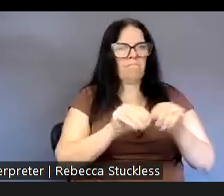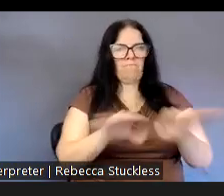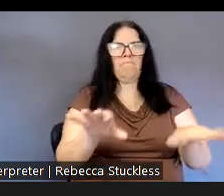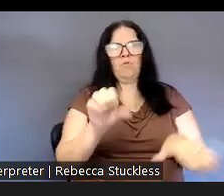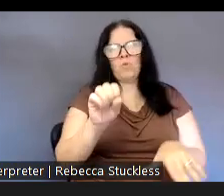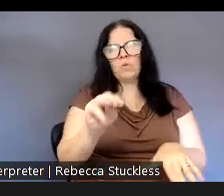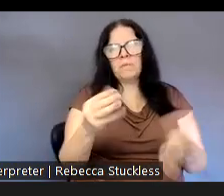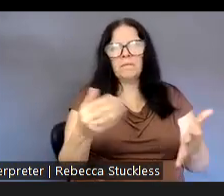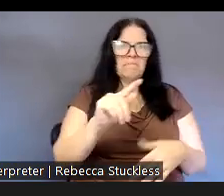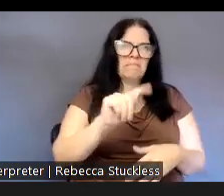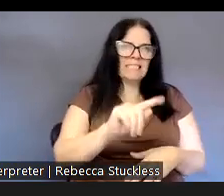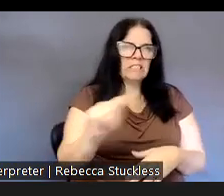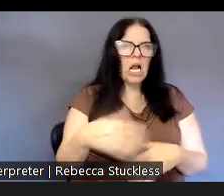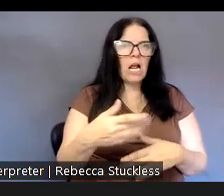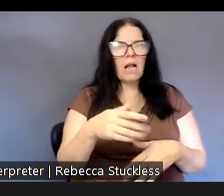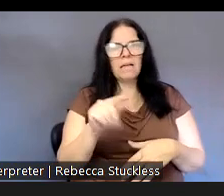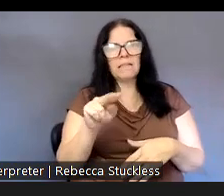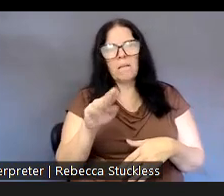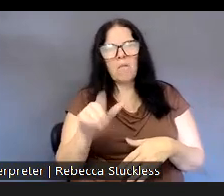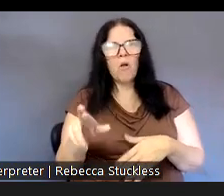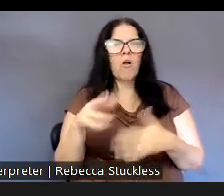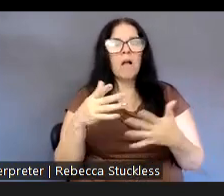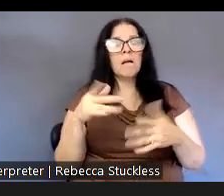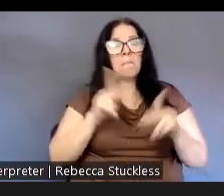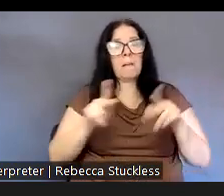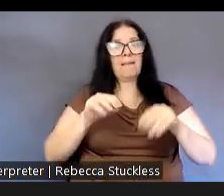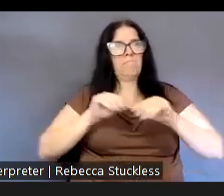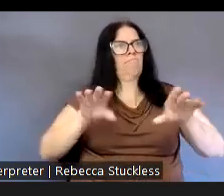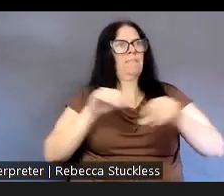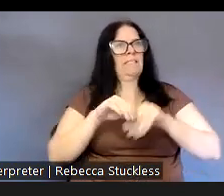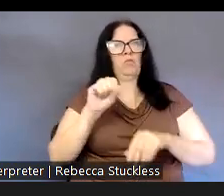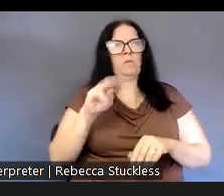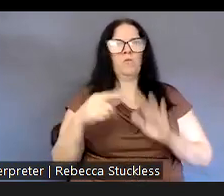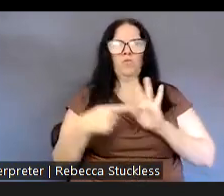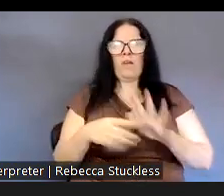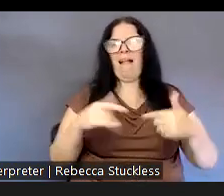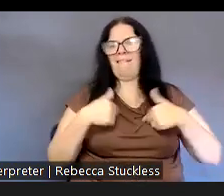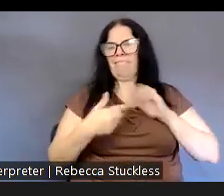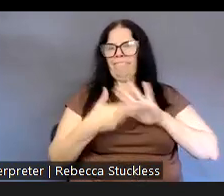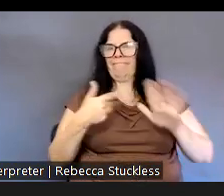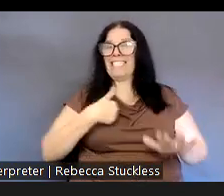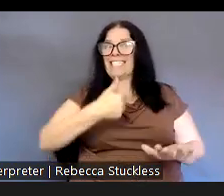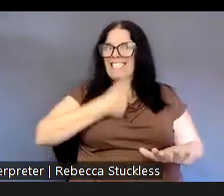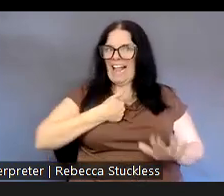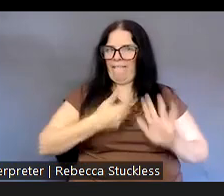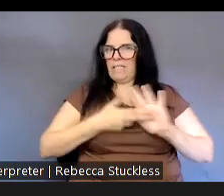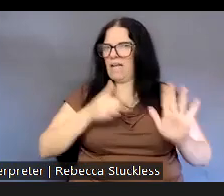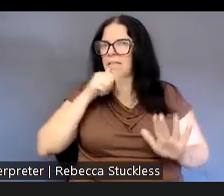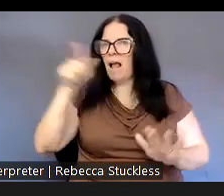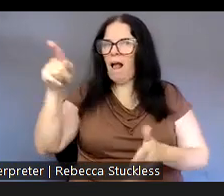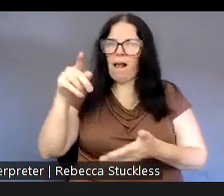sites such as TikTok who portray themselves as having various self-diagnosed mental health disorders such